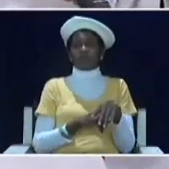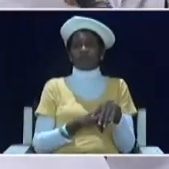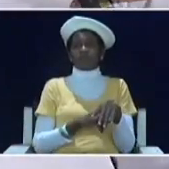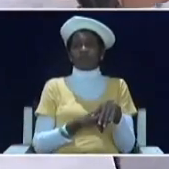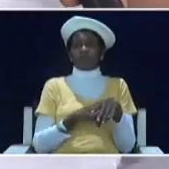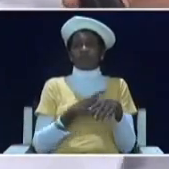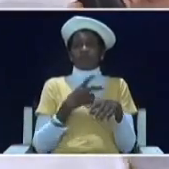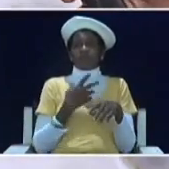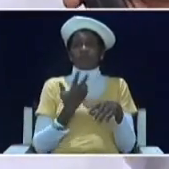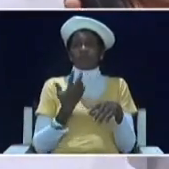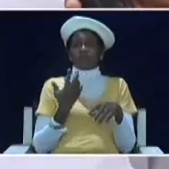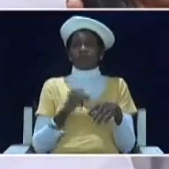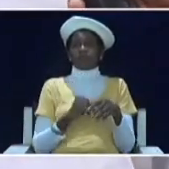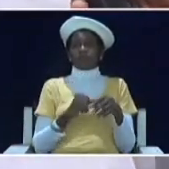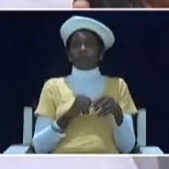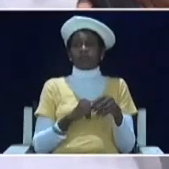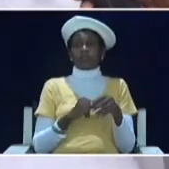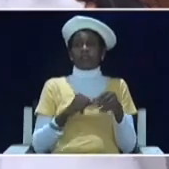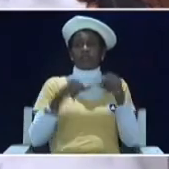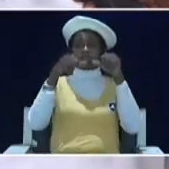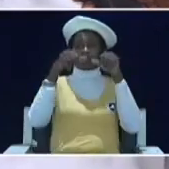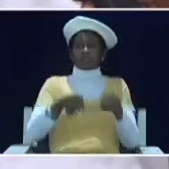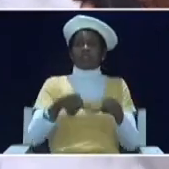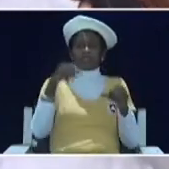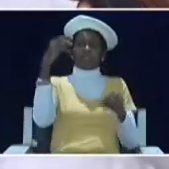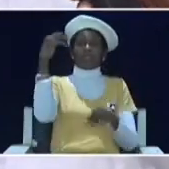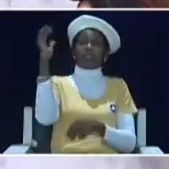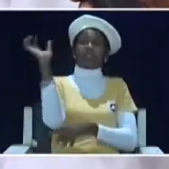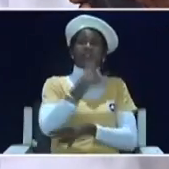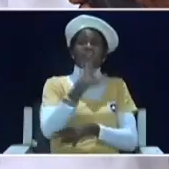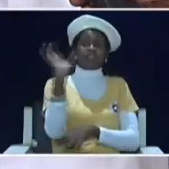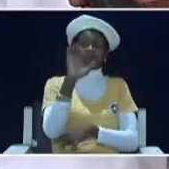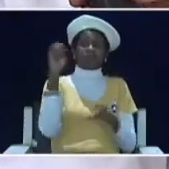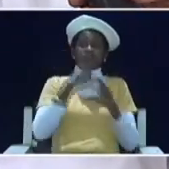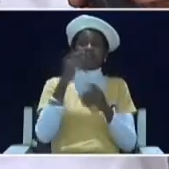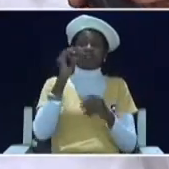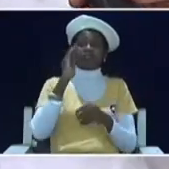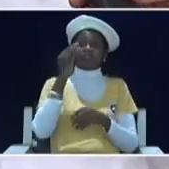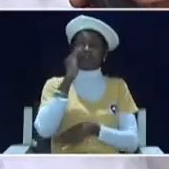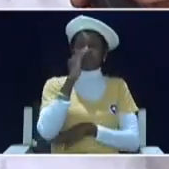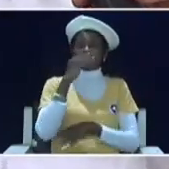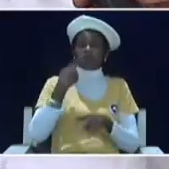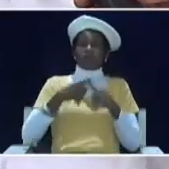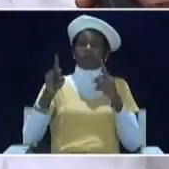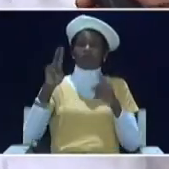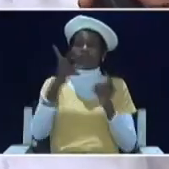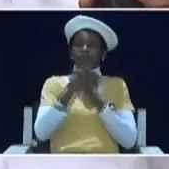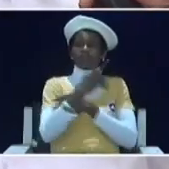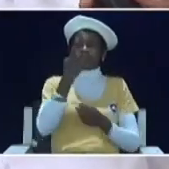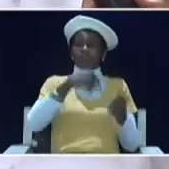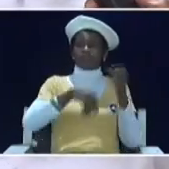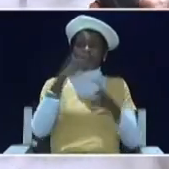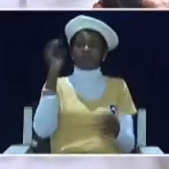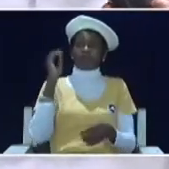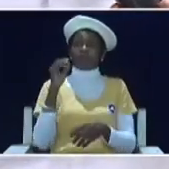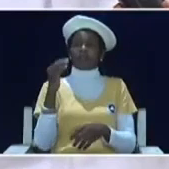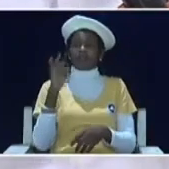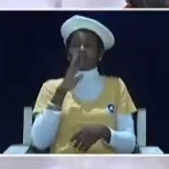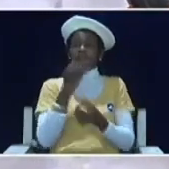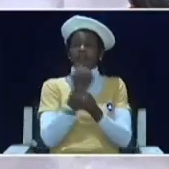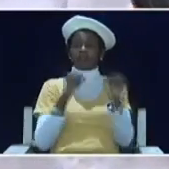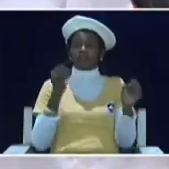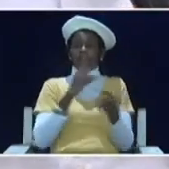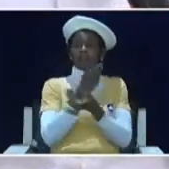day. In fact, we spent our Christmas inside the forest. But the next day, we came out, we were saved, we